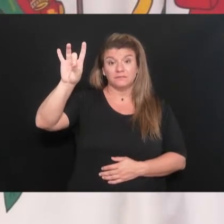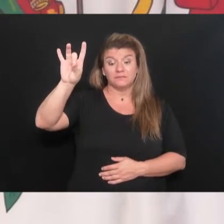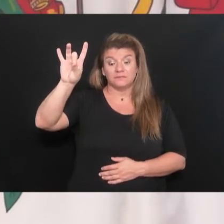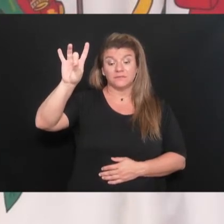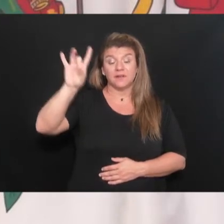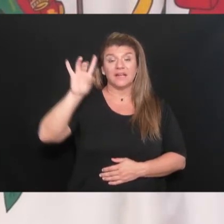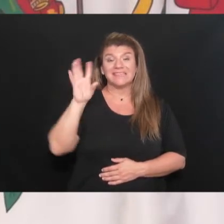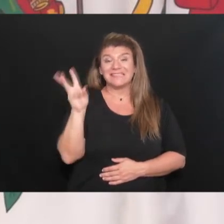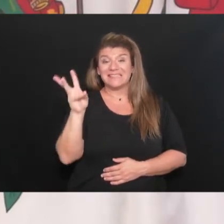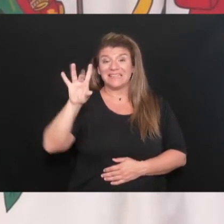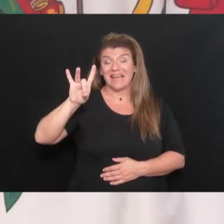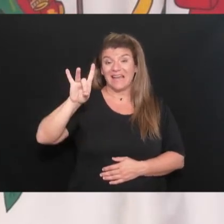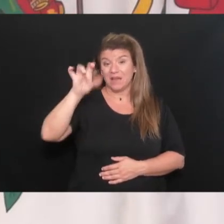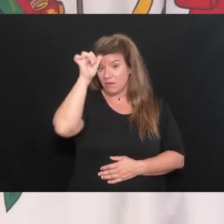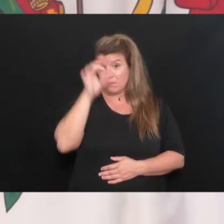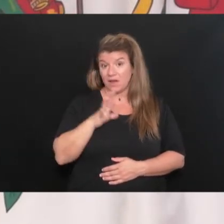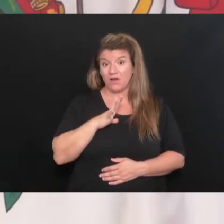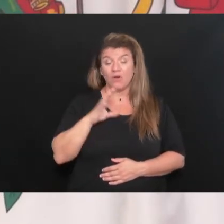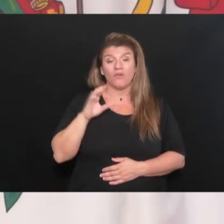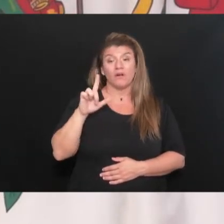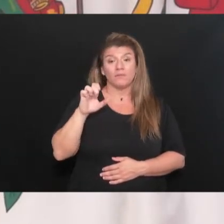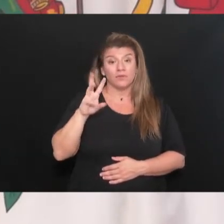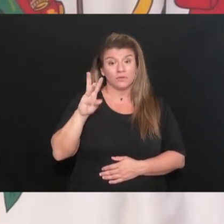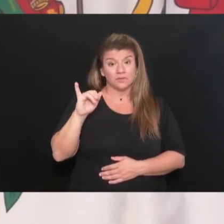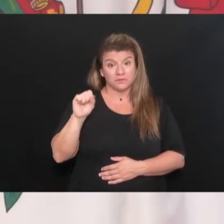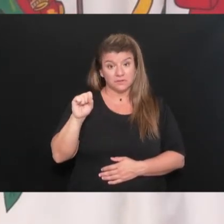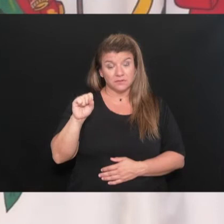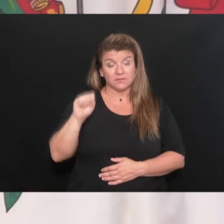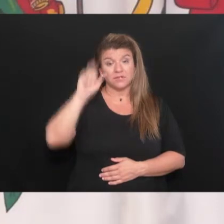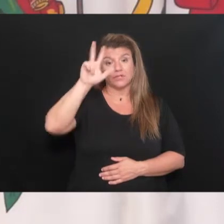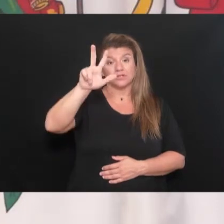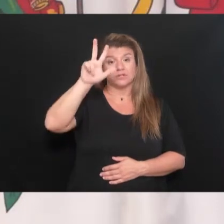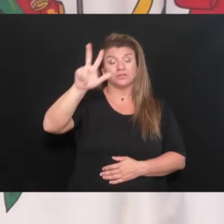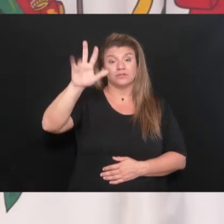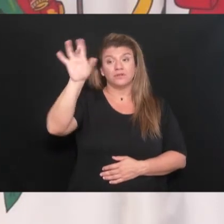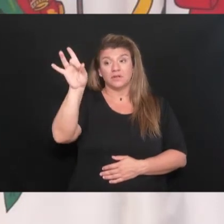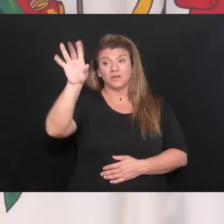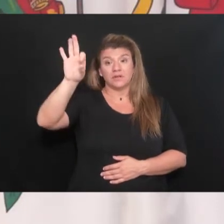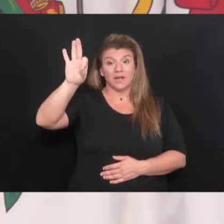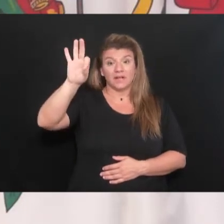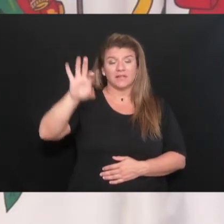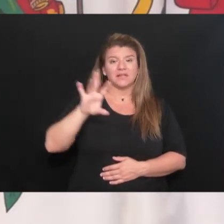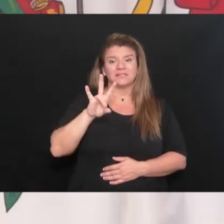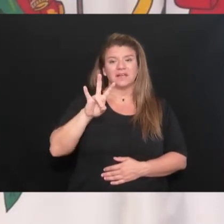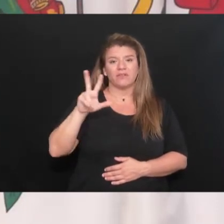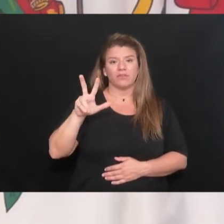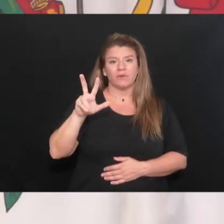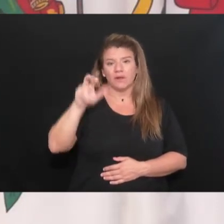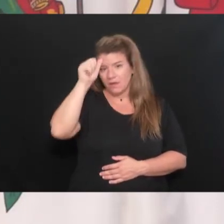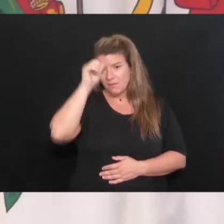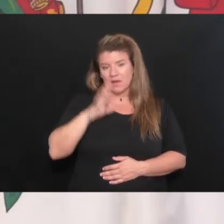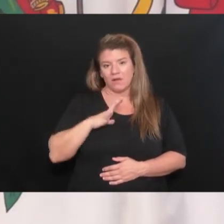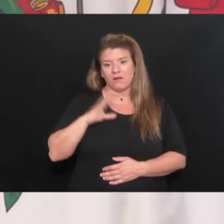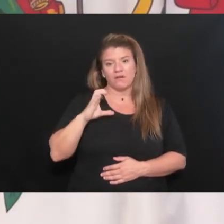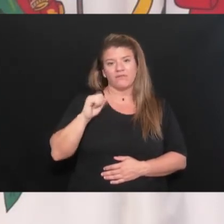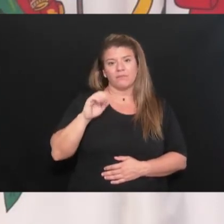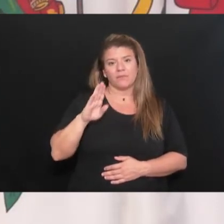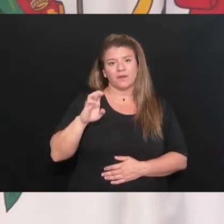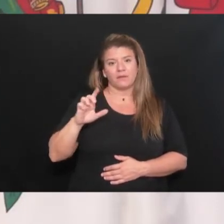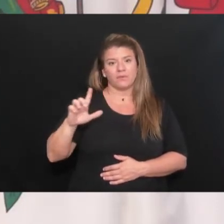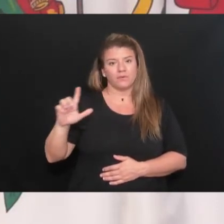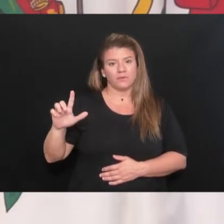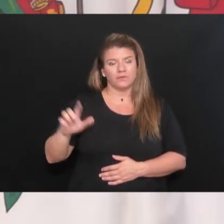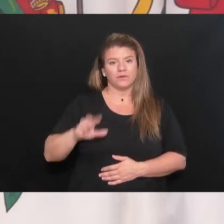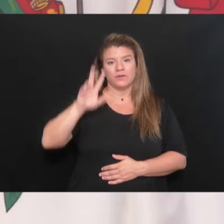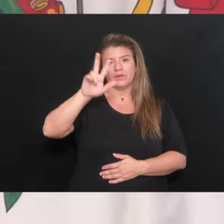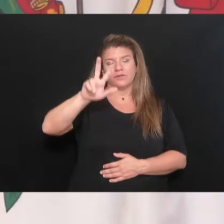is a 68-year-old male from Lewis County. Our 3,389th death is a 73-year-old male from Cabell County.